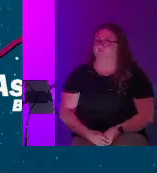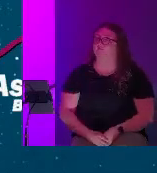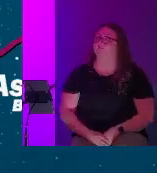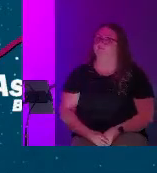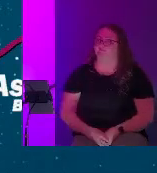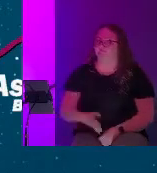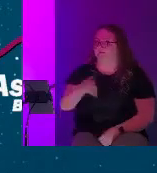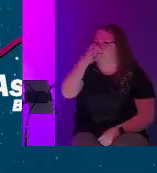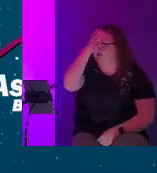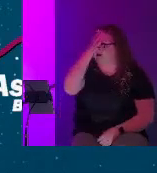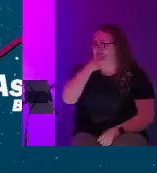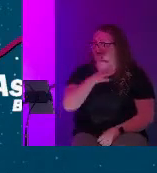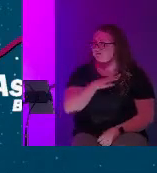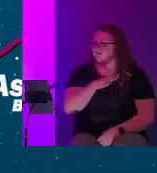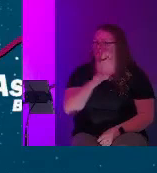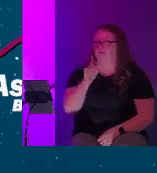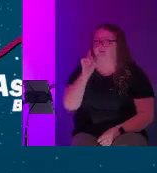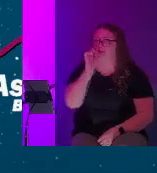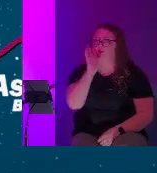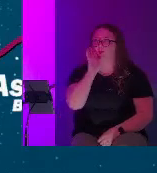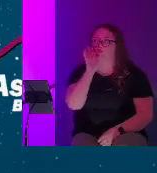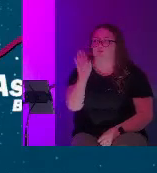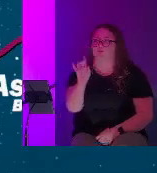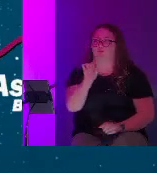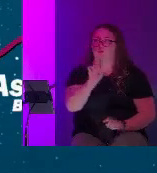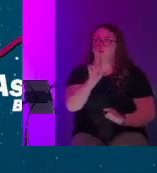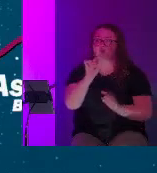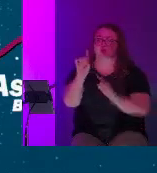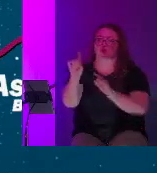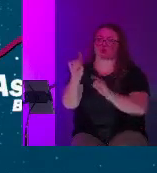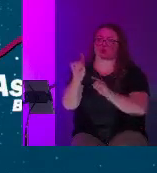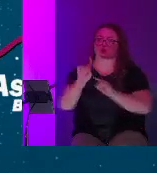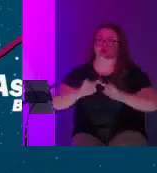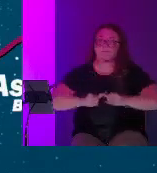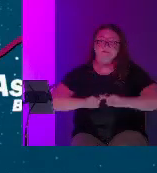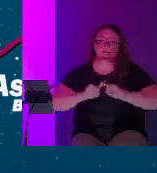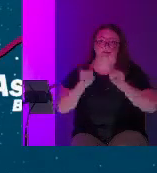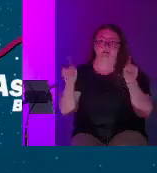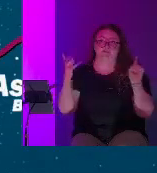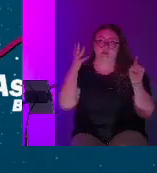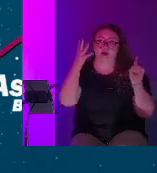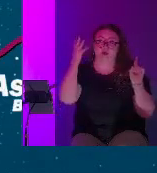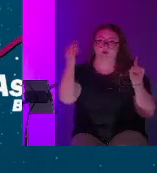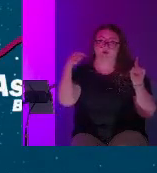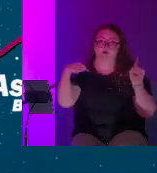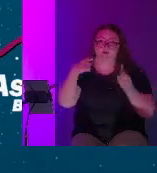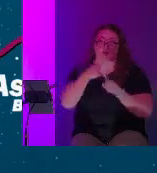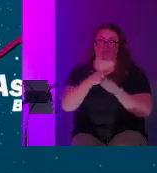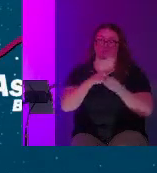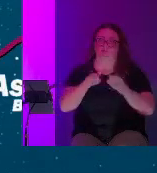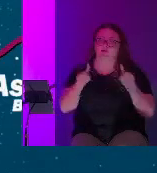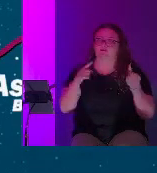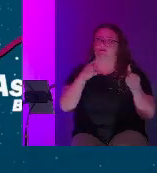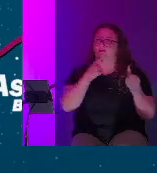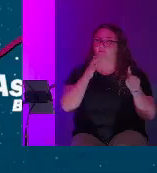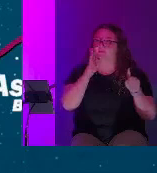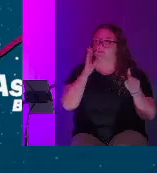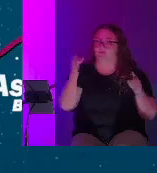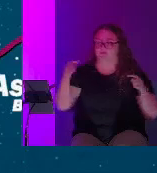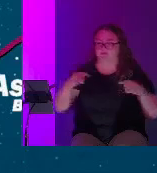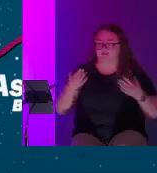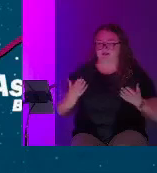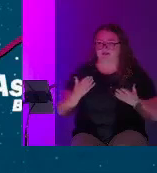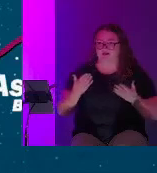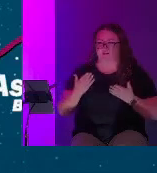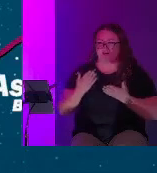Men, we had thought we were going to go on a different kind of outing this month, but instead we will meet here next